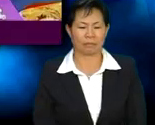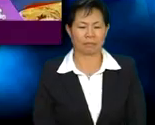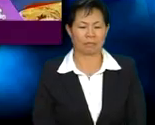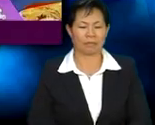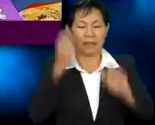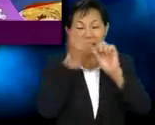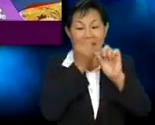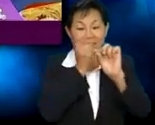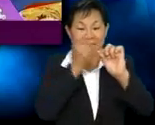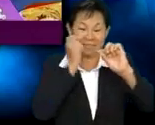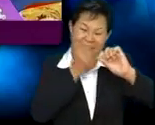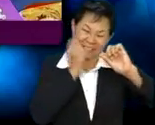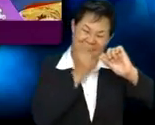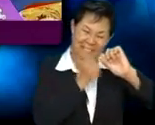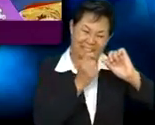A nail.